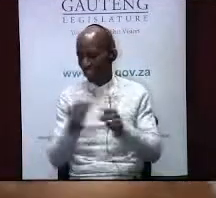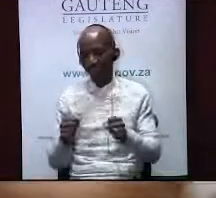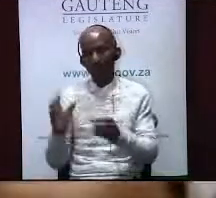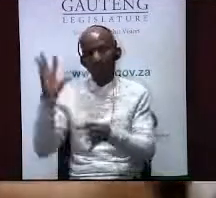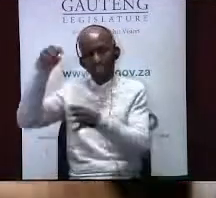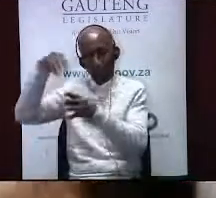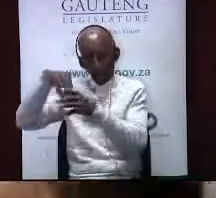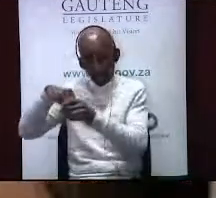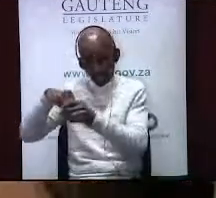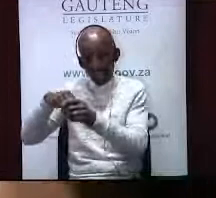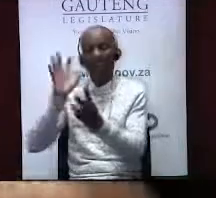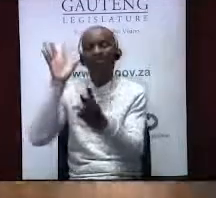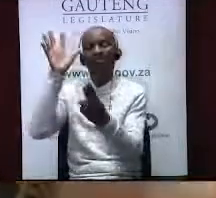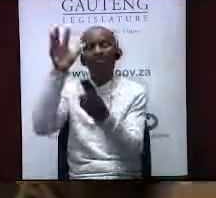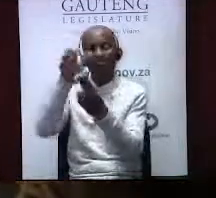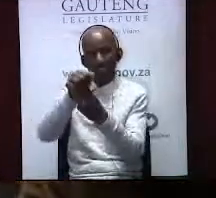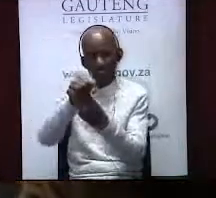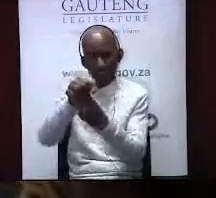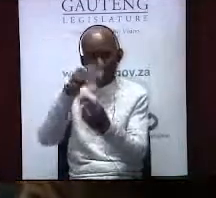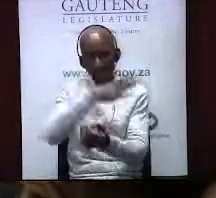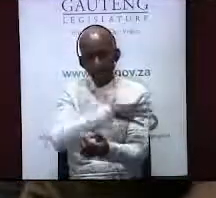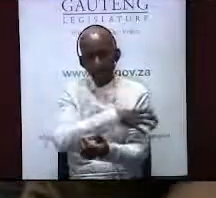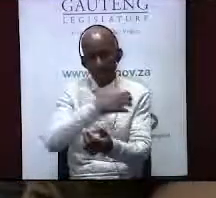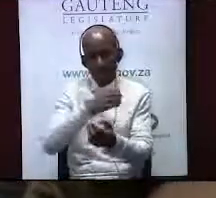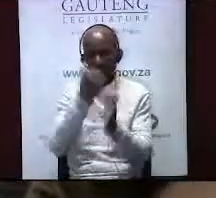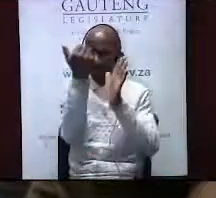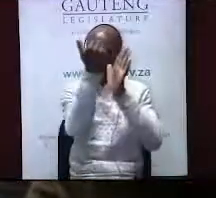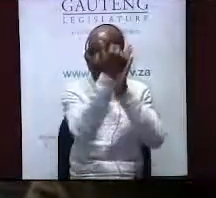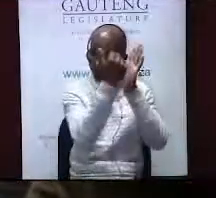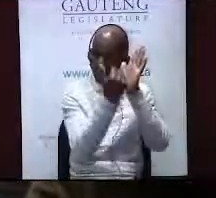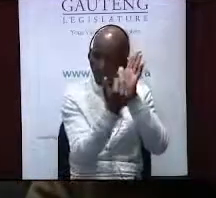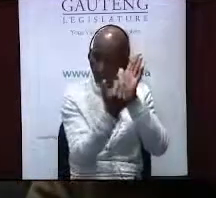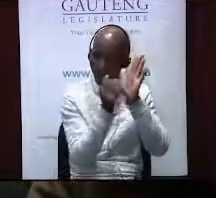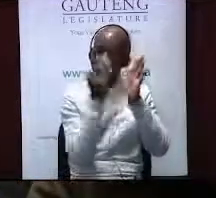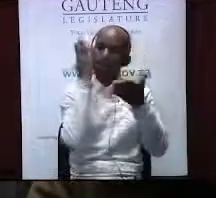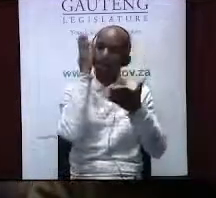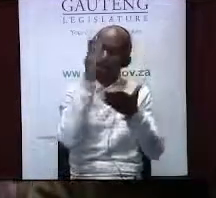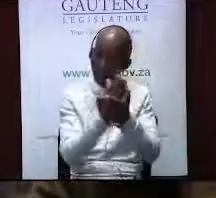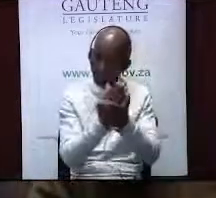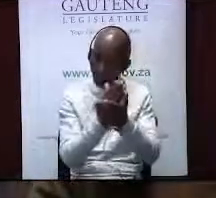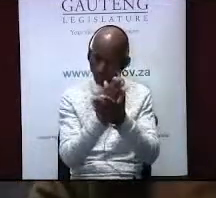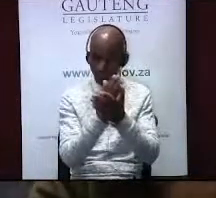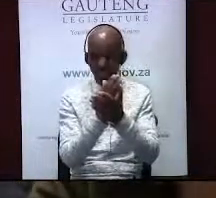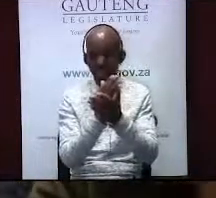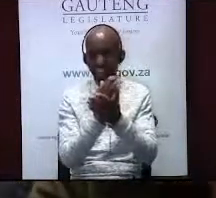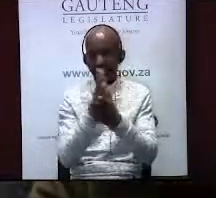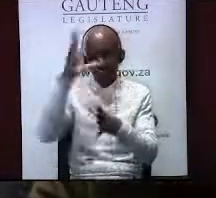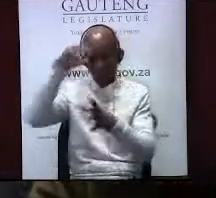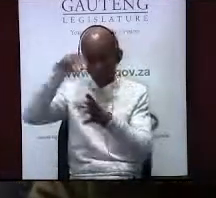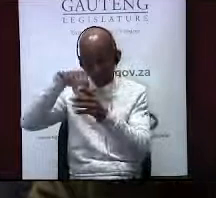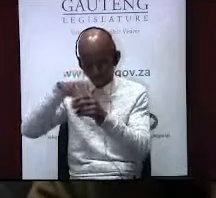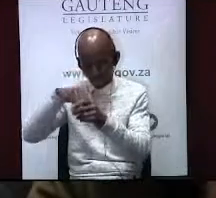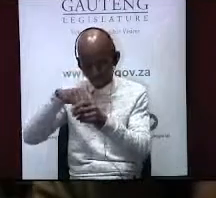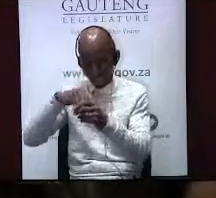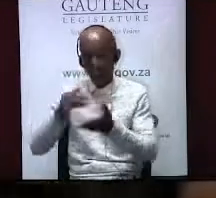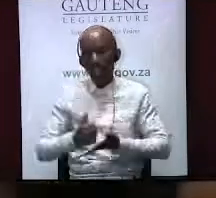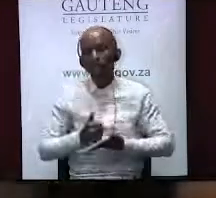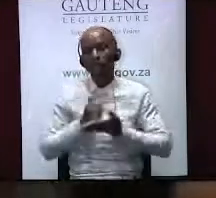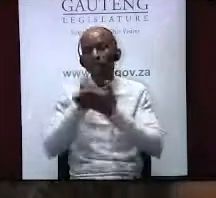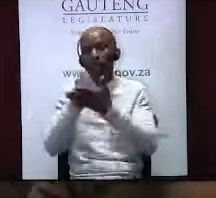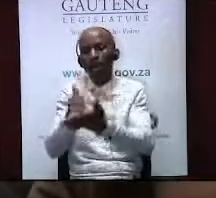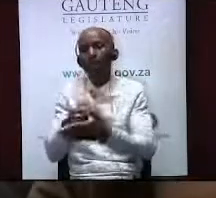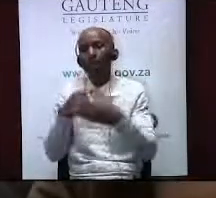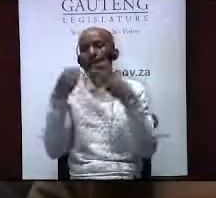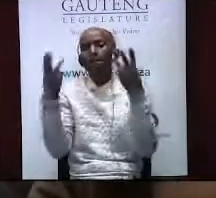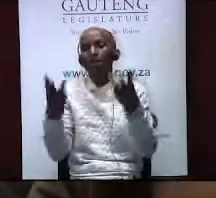consideration. So victim empowerment programs should also be taken into consideration for helping people